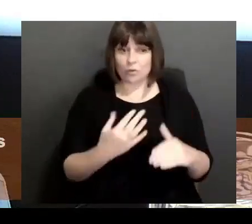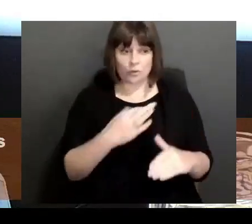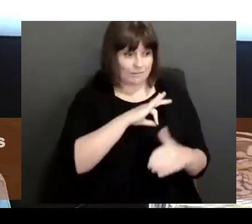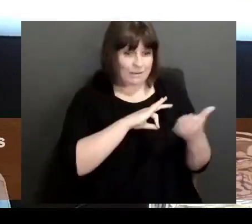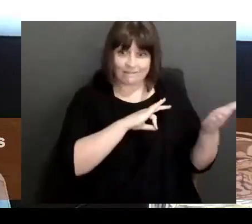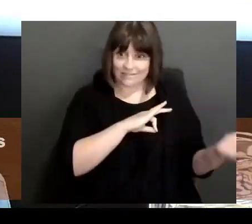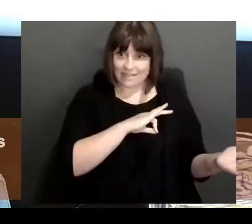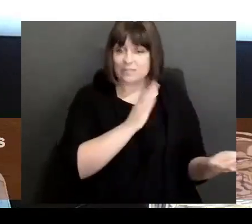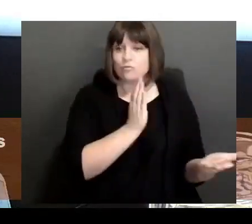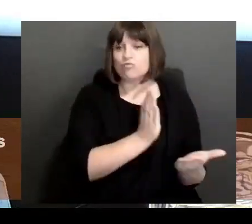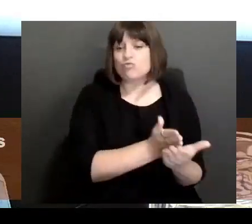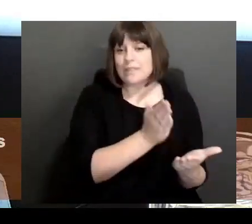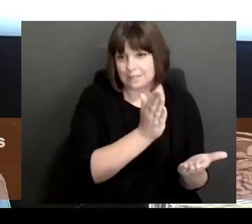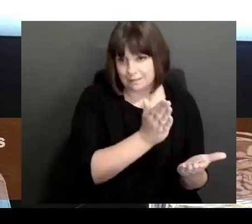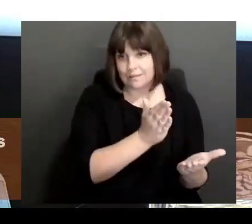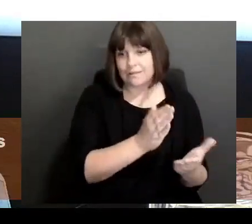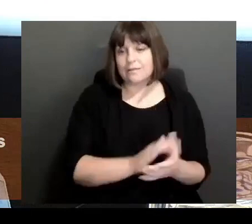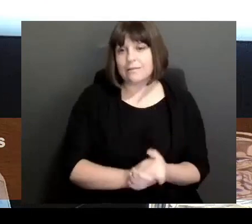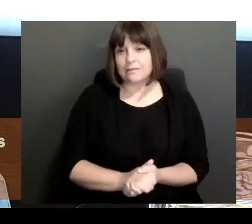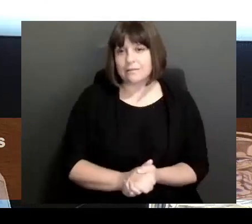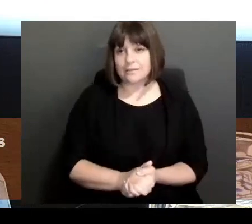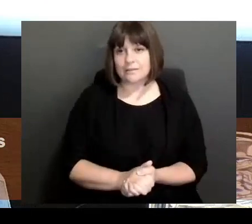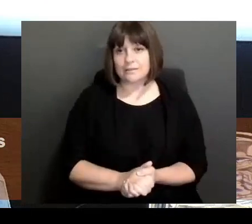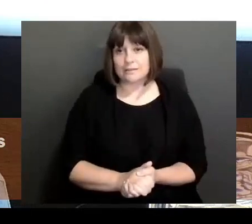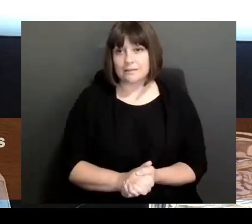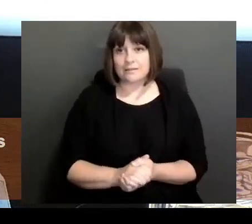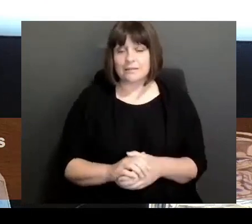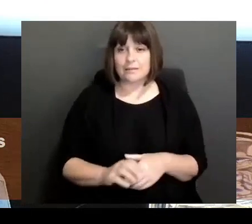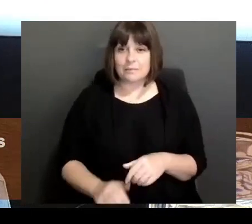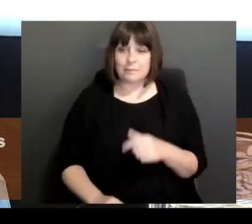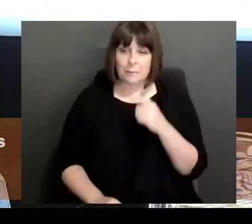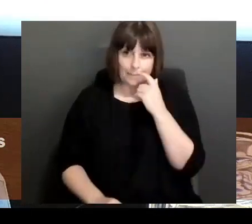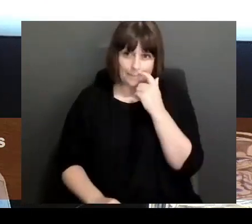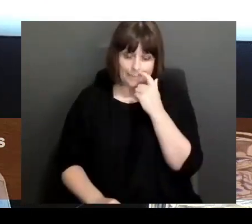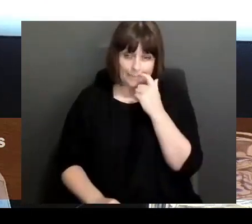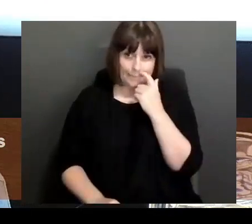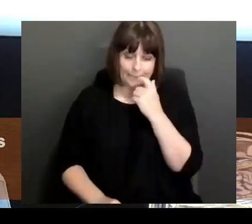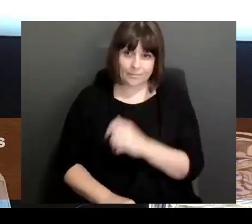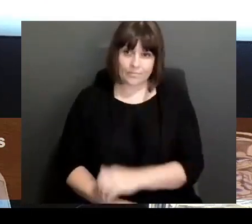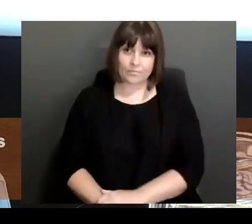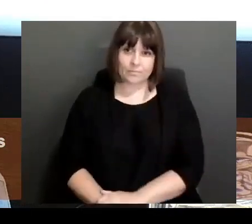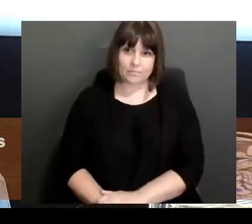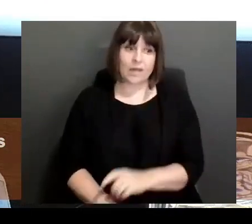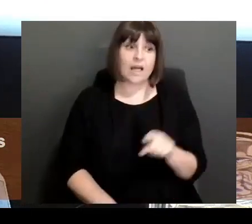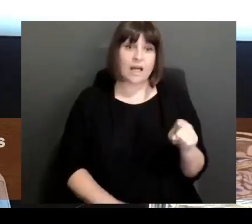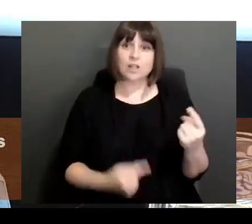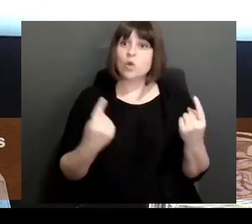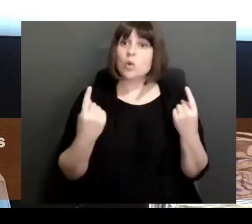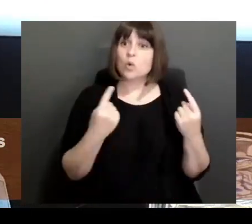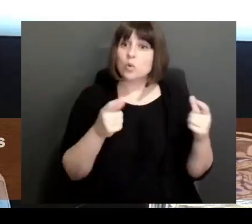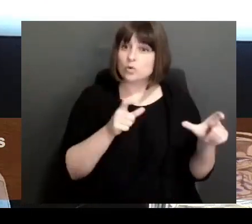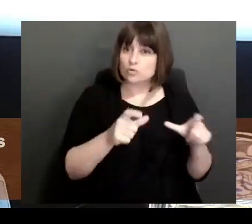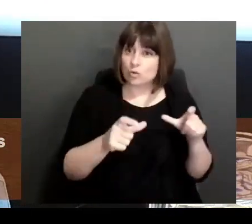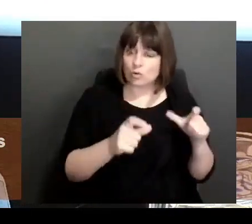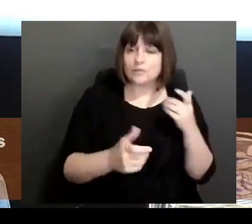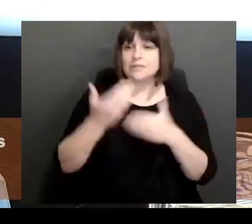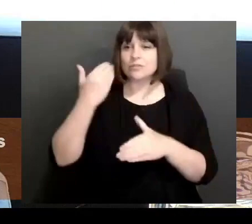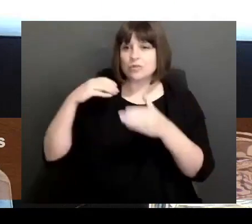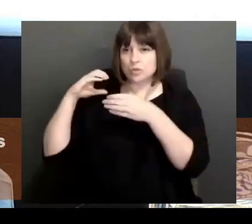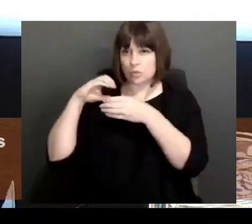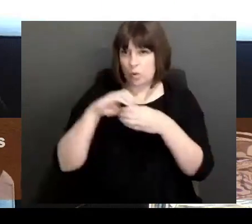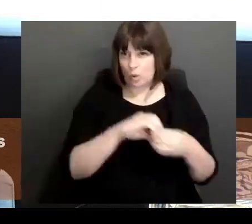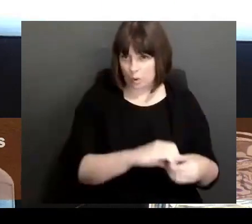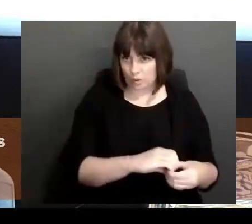it is one that is controlled by traditional owners. Can I ask you to